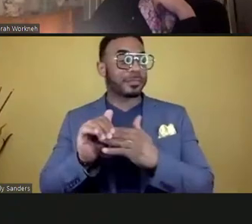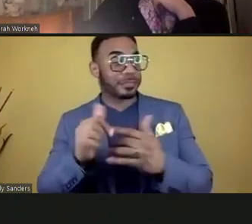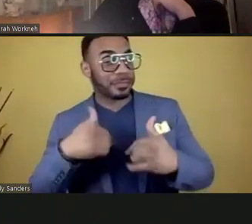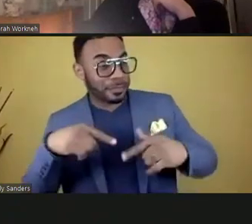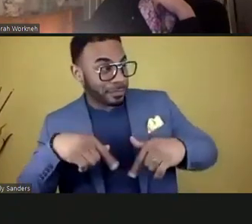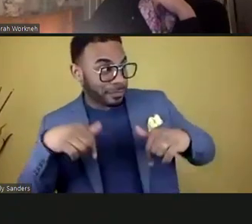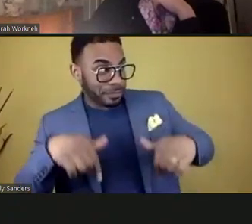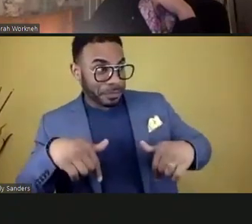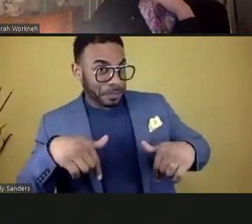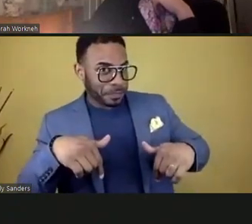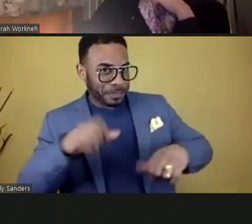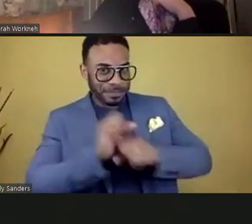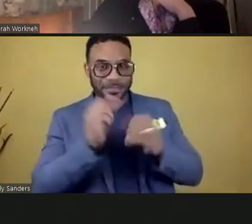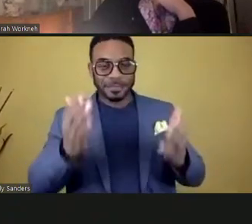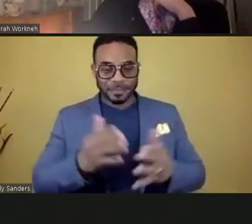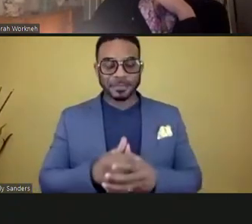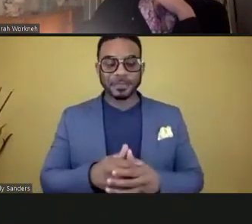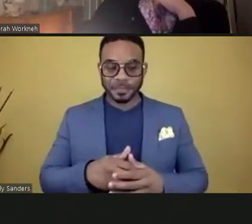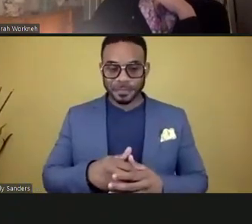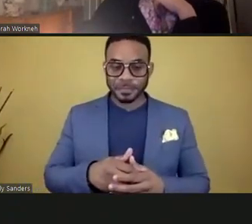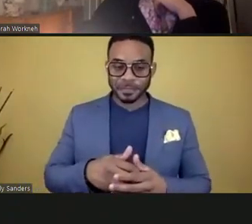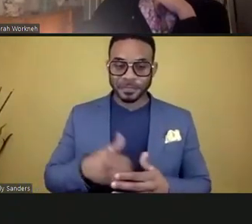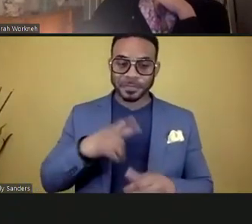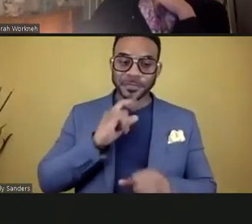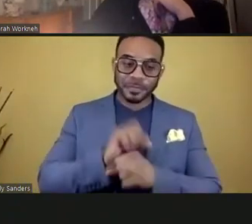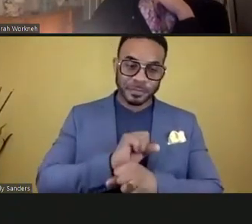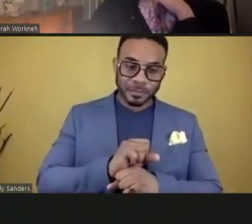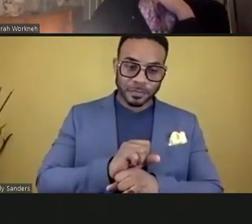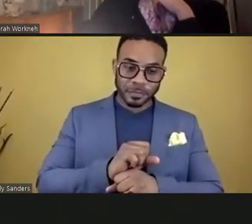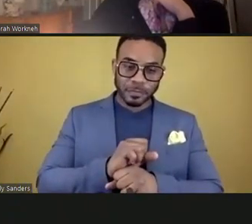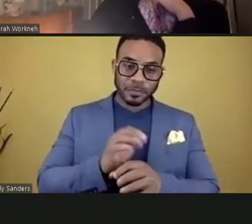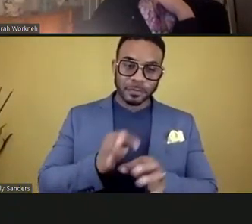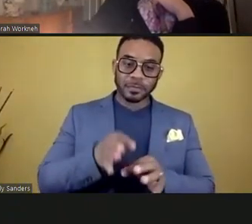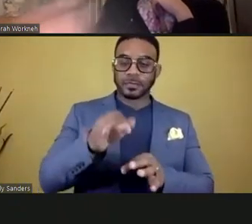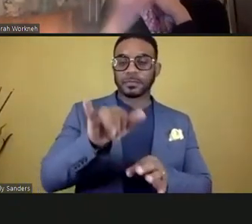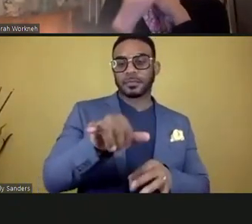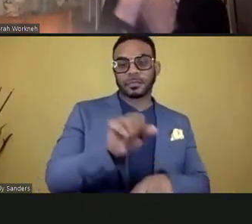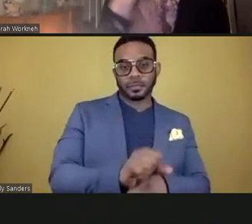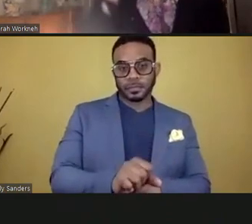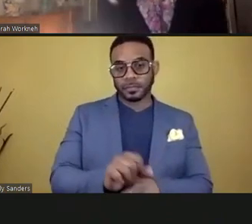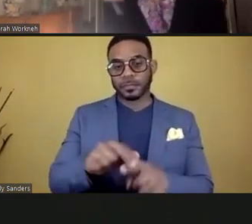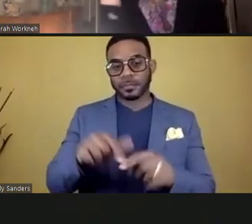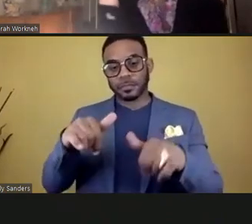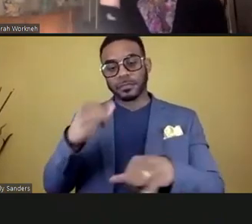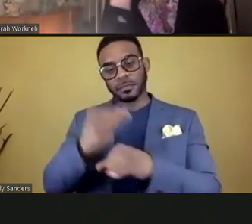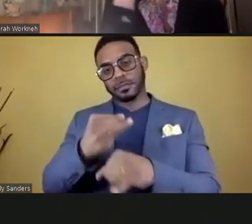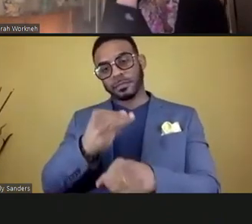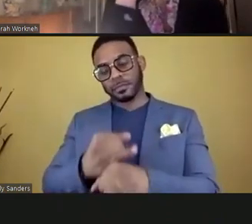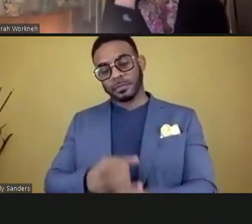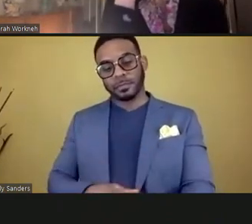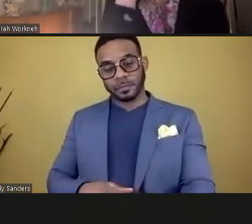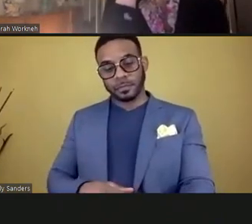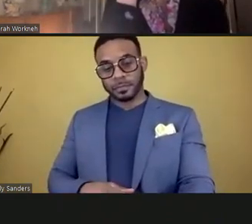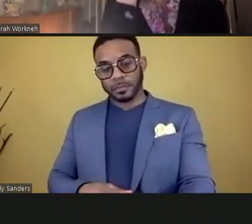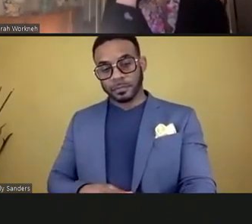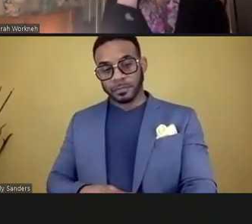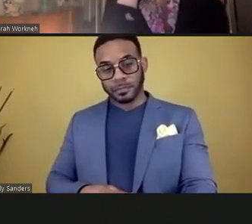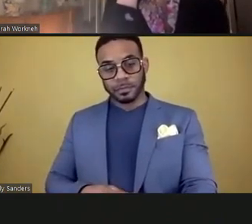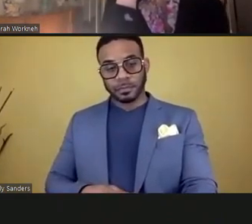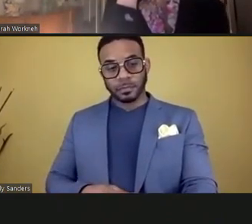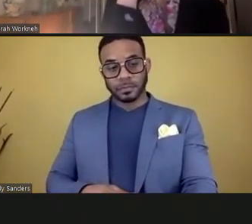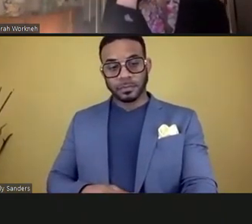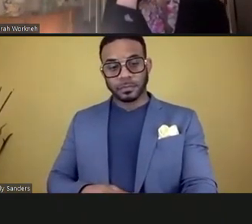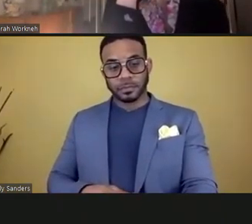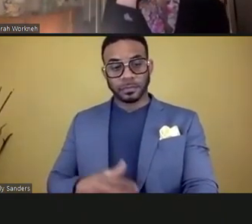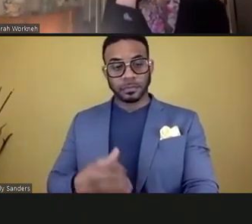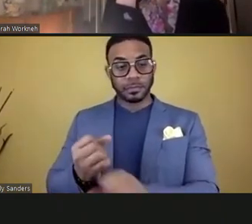this job here in which I could actually extend that work to this institution. This last year,